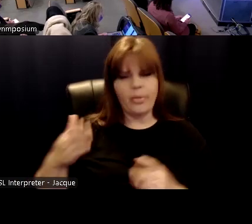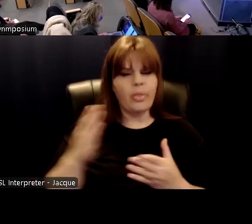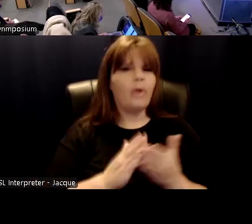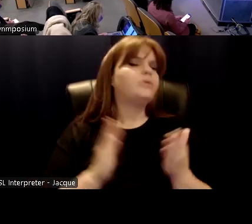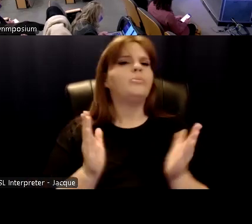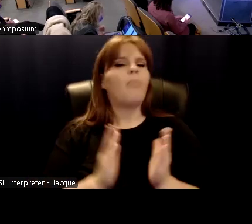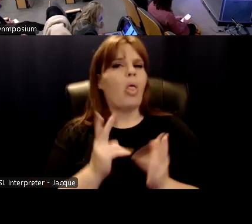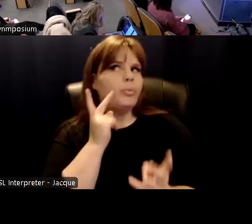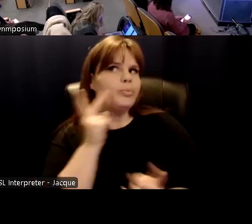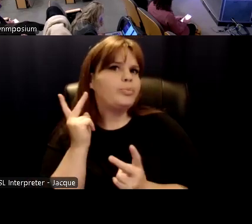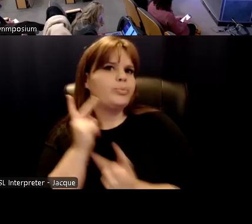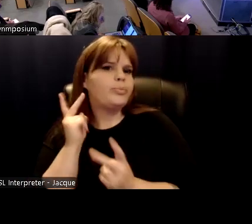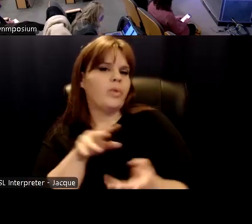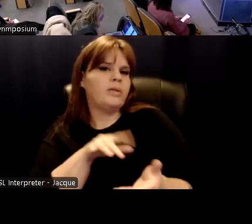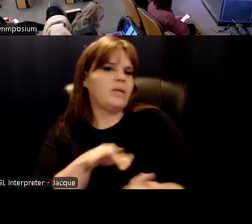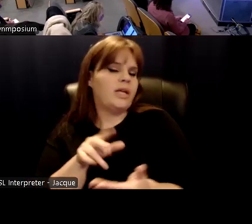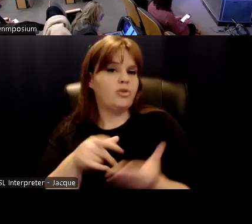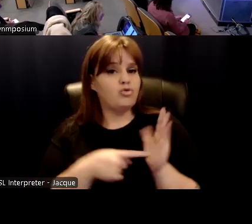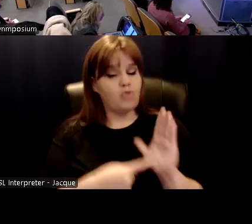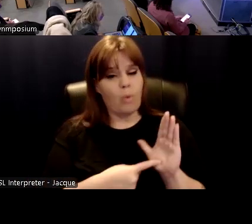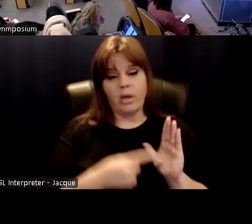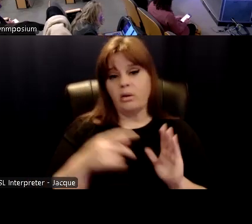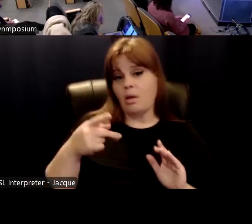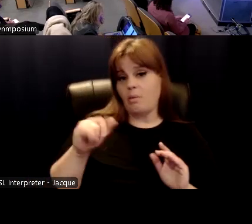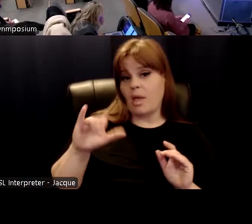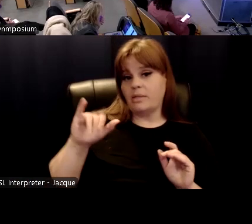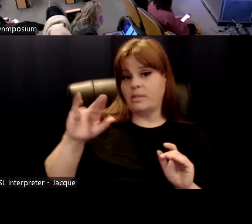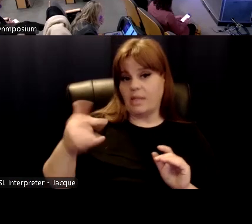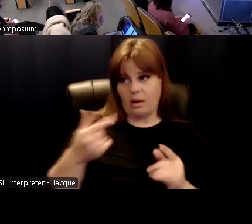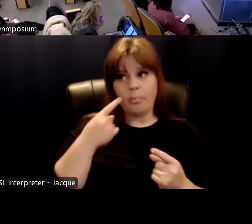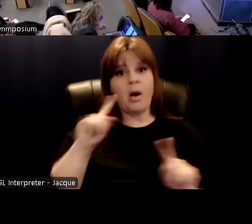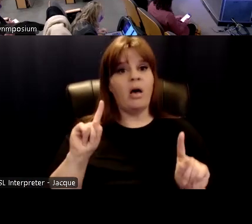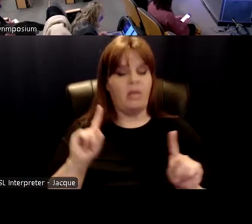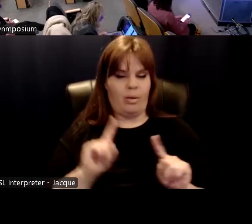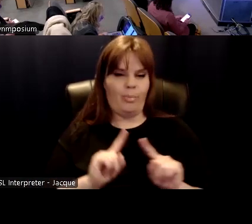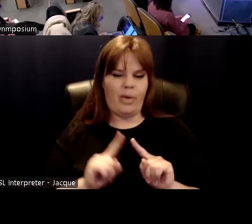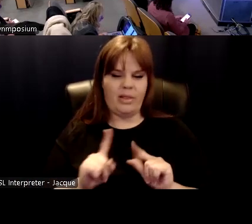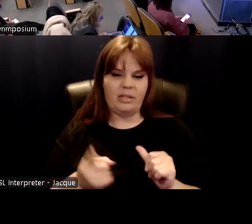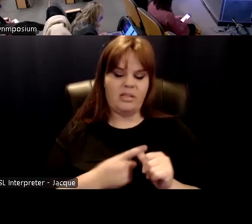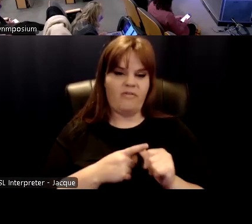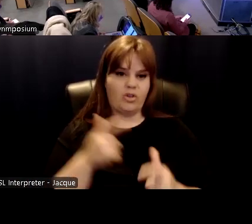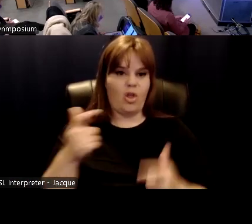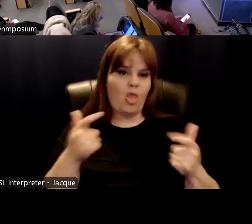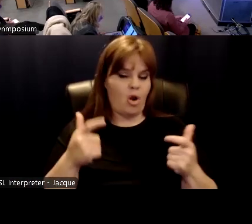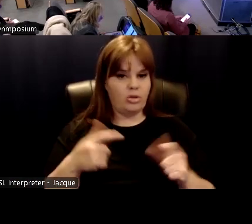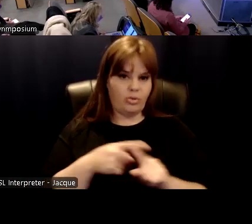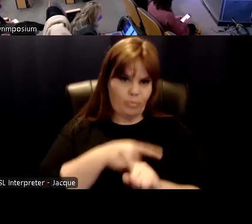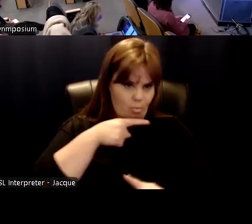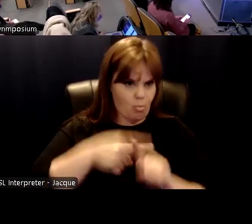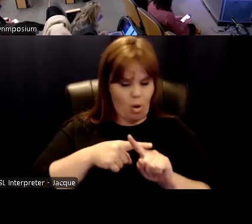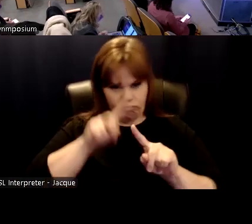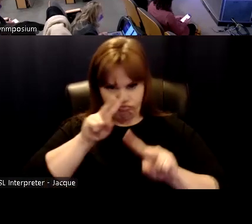retrospective studies that have shown that pacing is effective, but this will be the first large prospective clinical